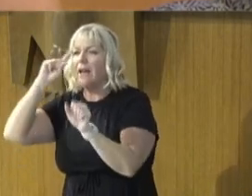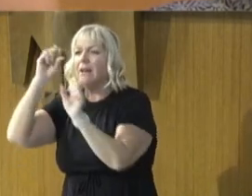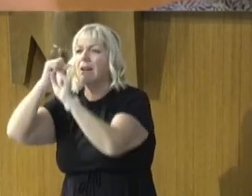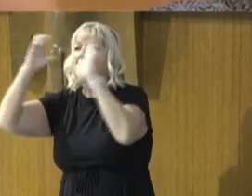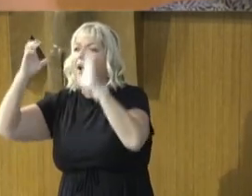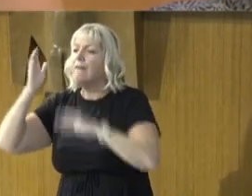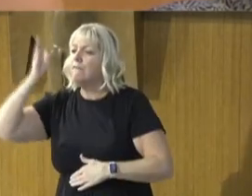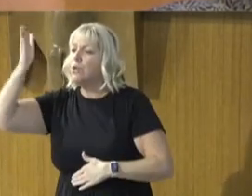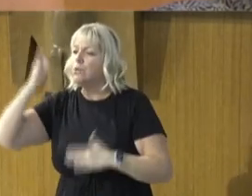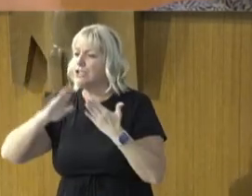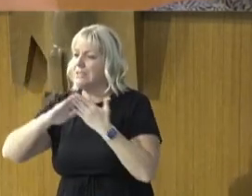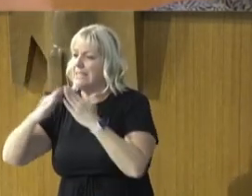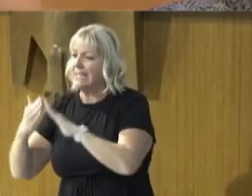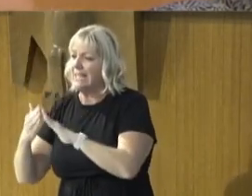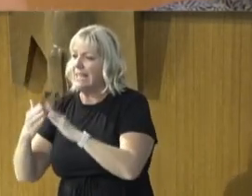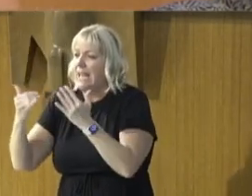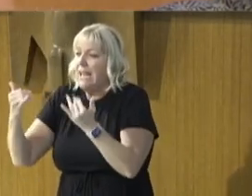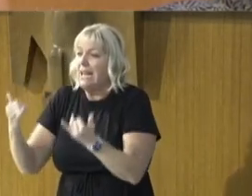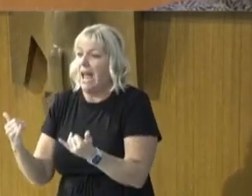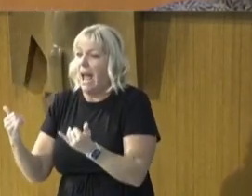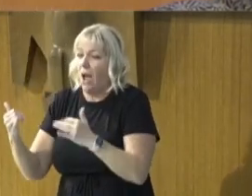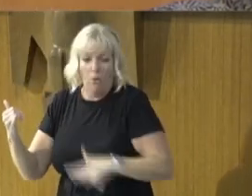now there is only dust.